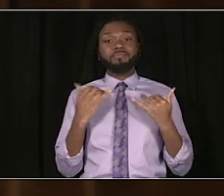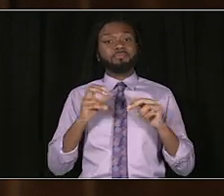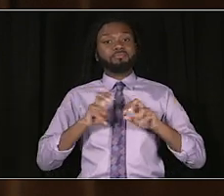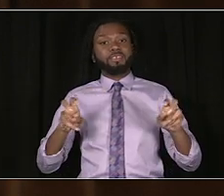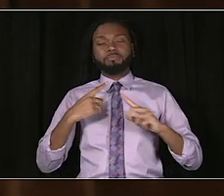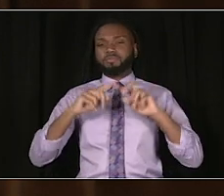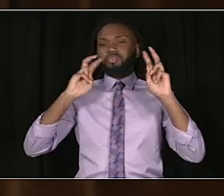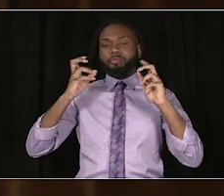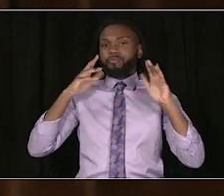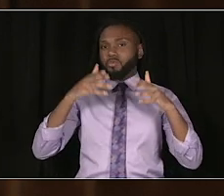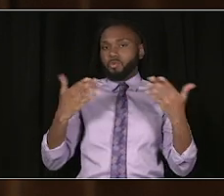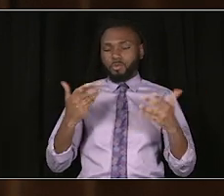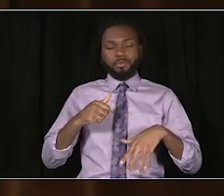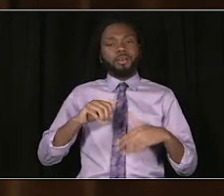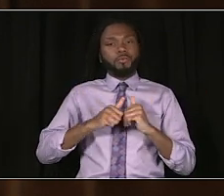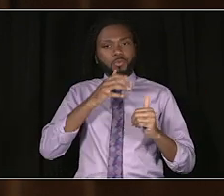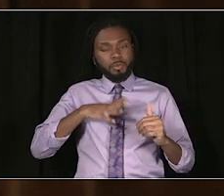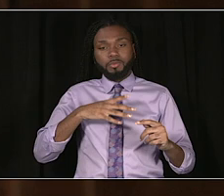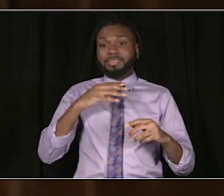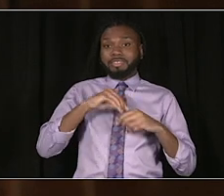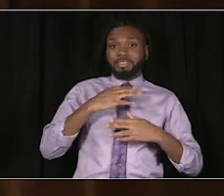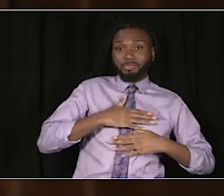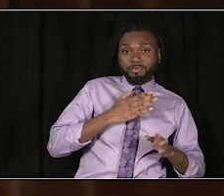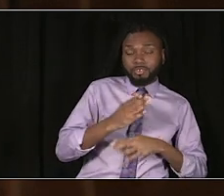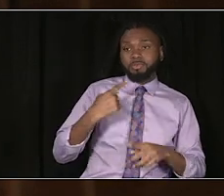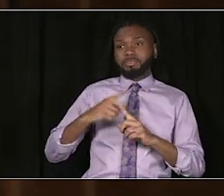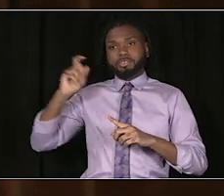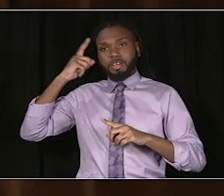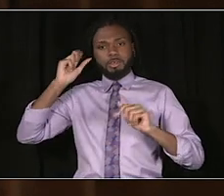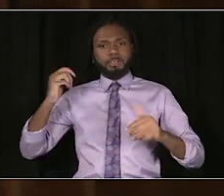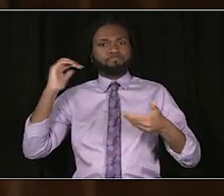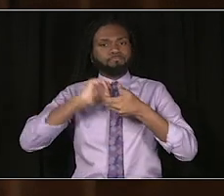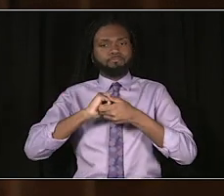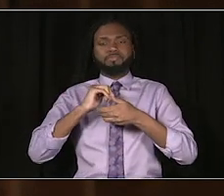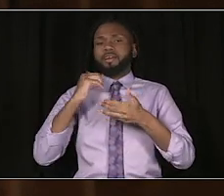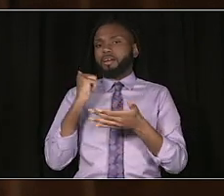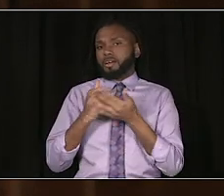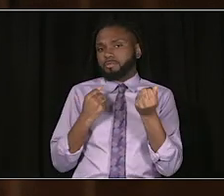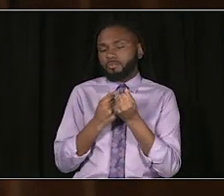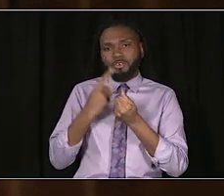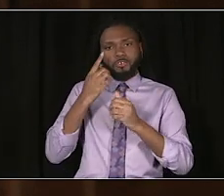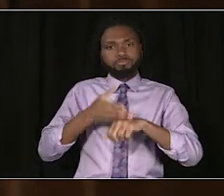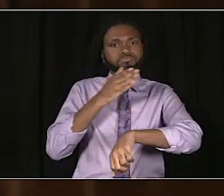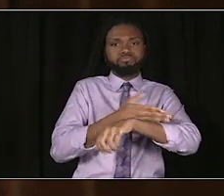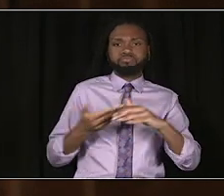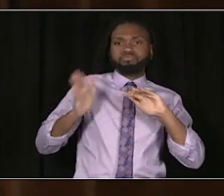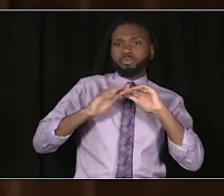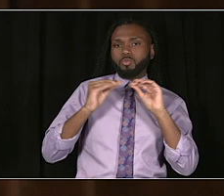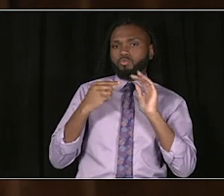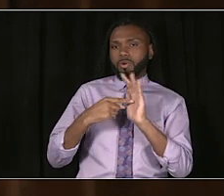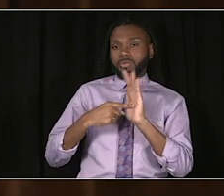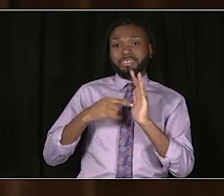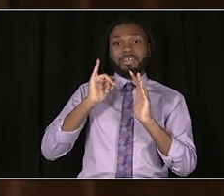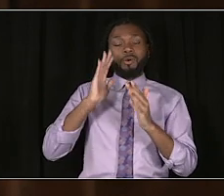and topic will focus on how women in entertainment and government can come together to advocate for increased representation that will continue to